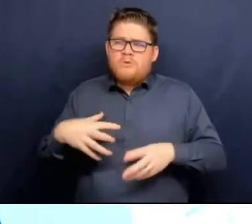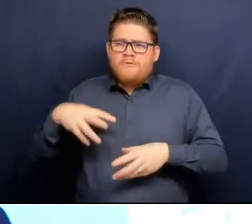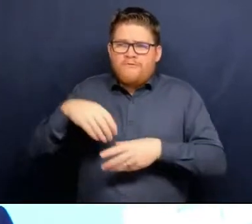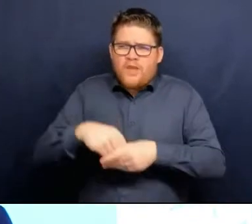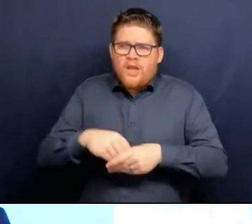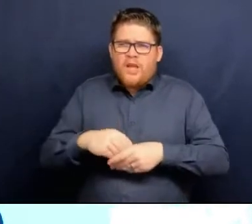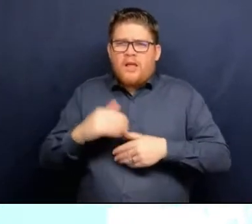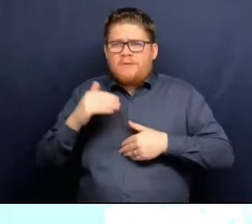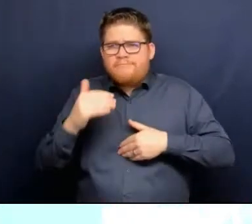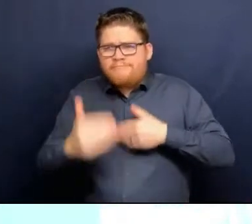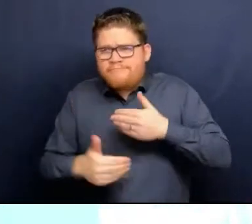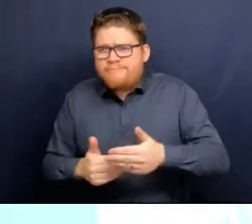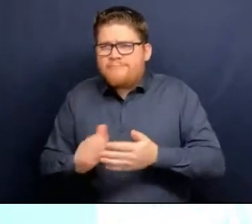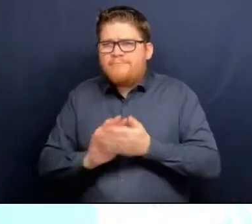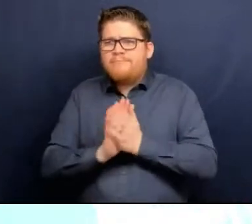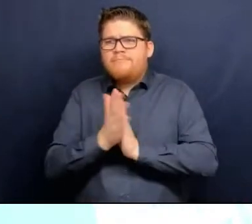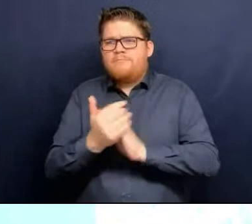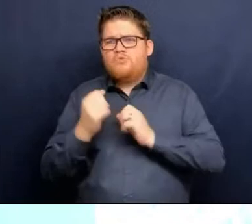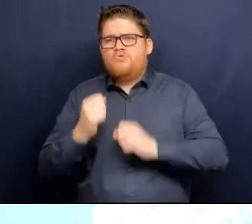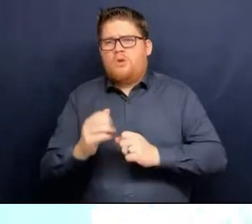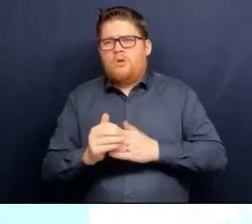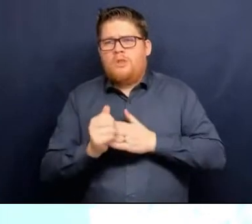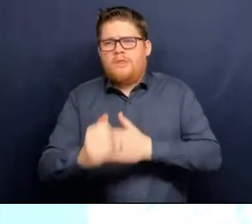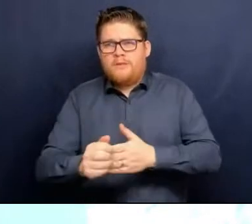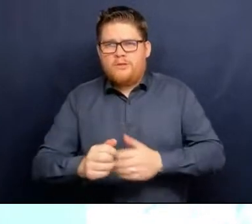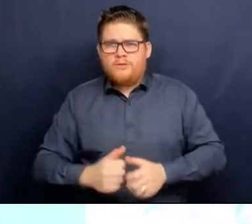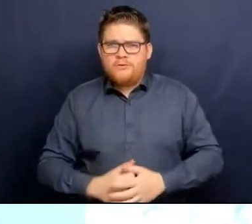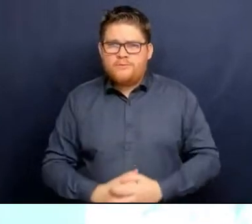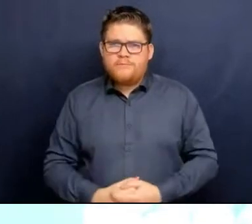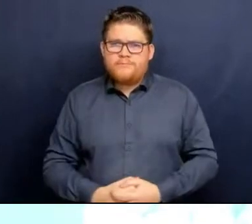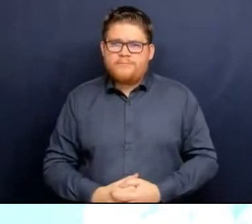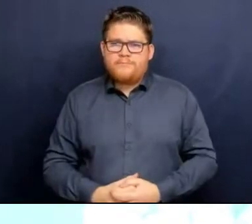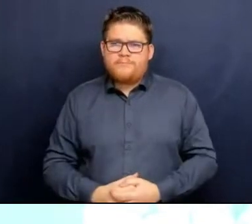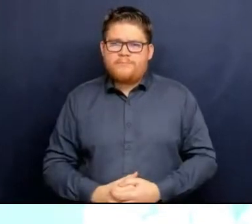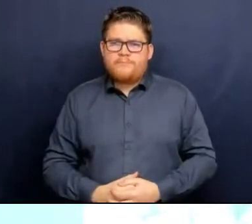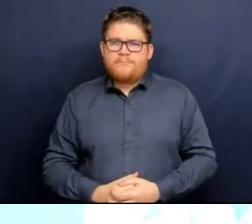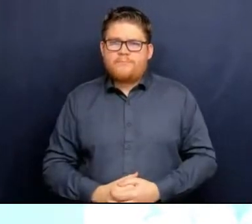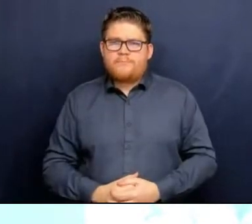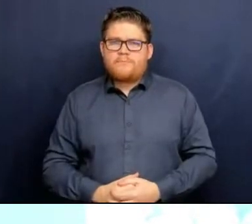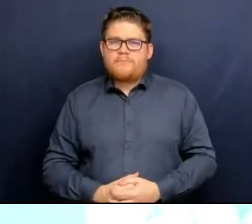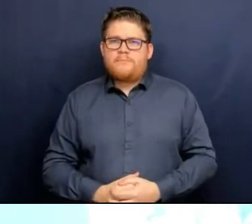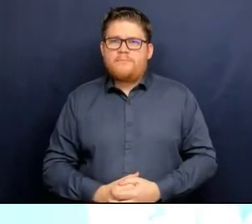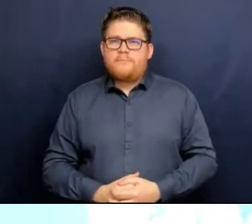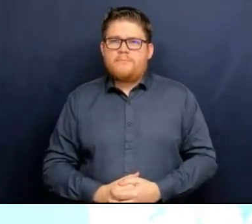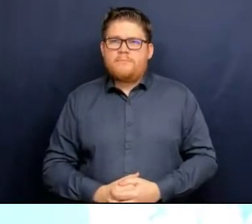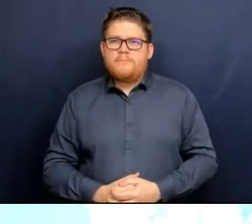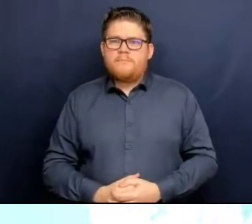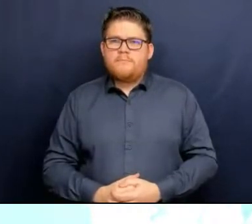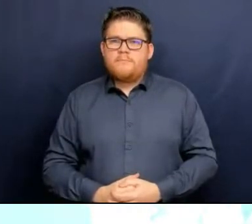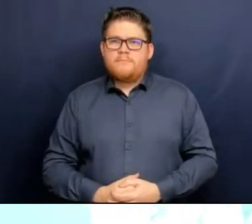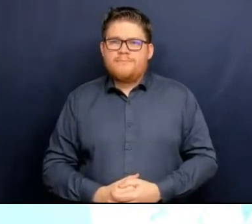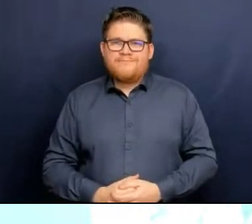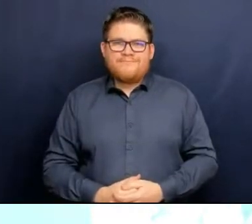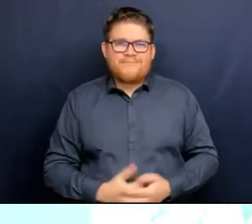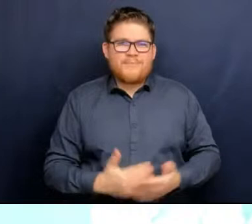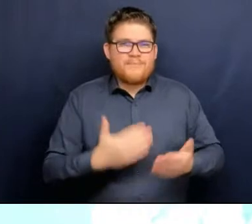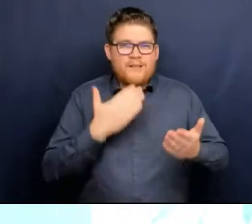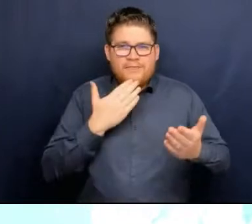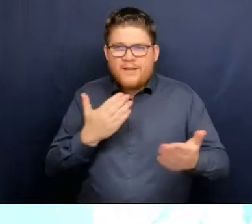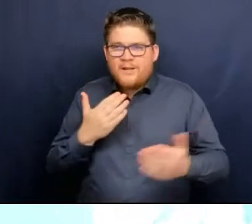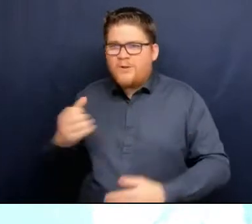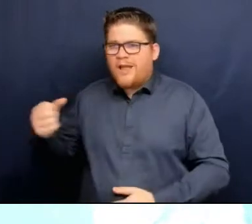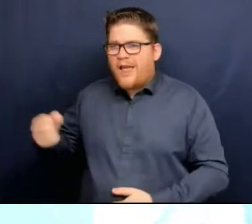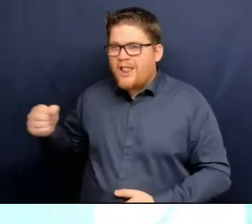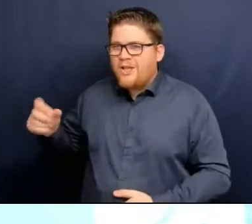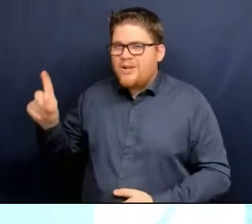Thanks, Minister Rankin, and guests, it's great to be here. Elder Dick, always delighted to see you, and thank you